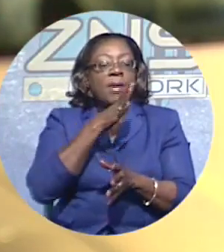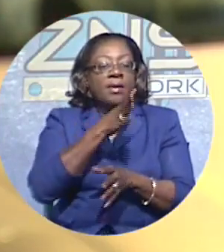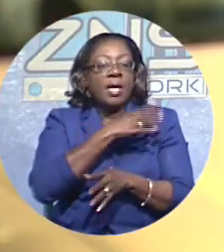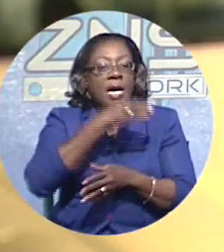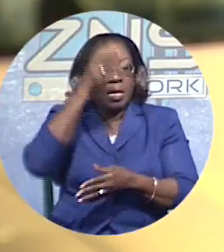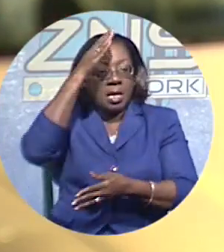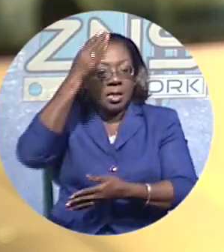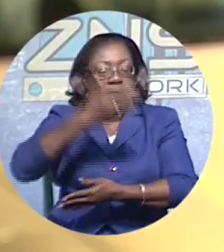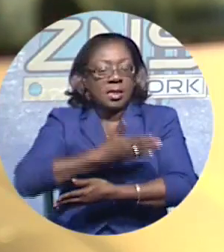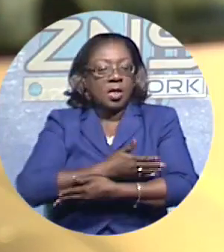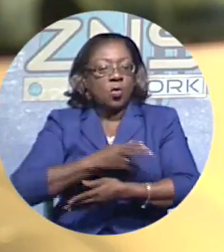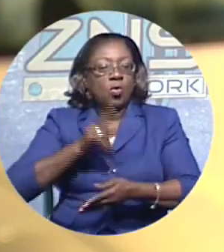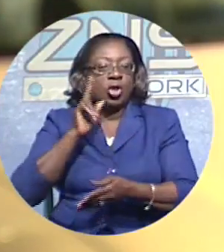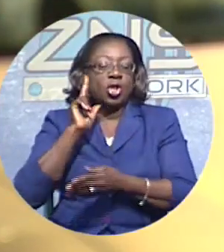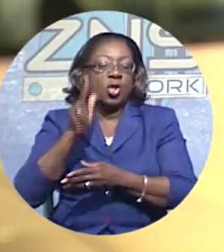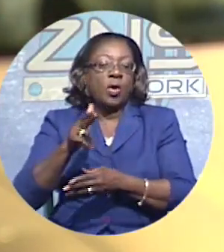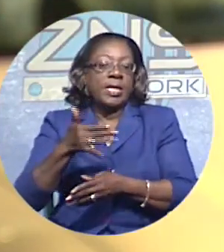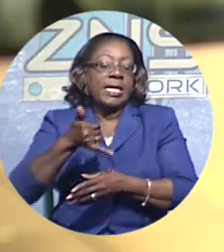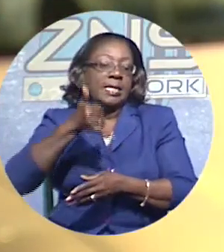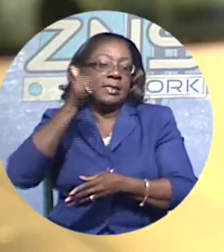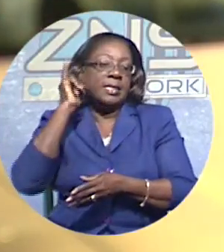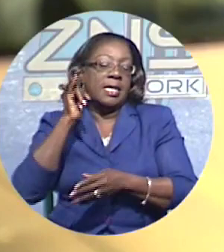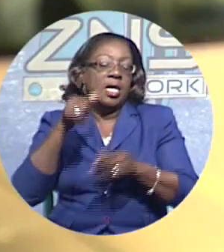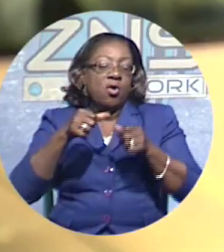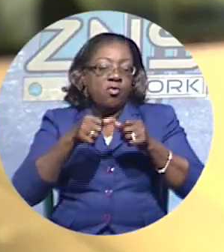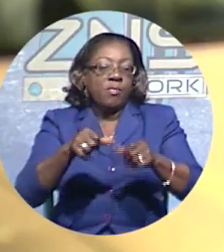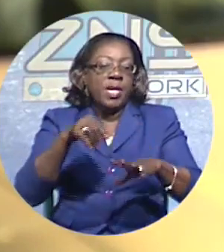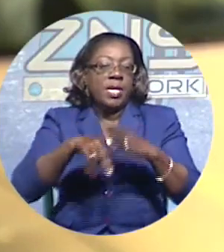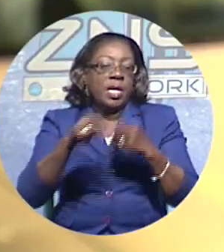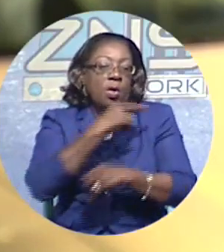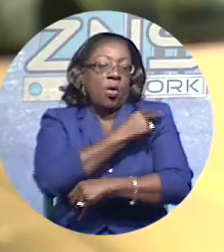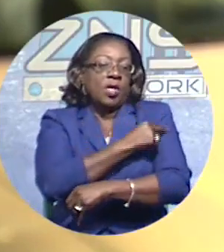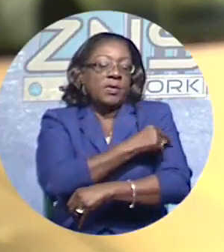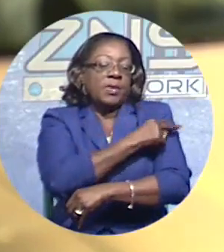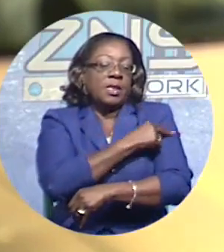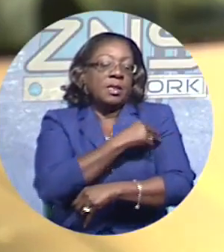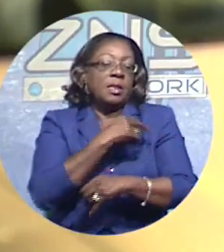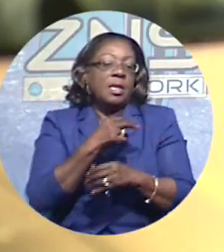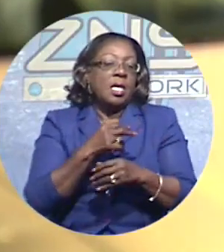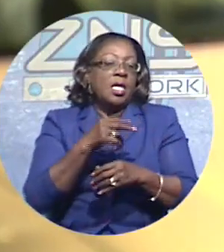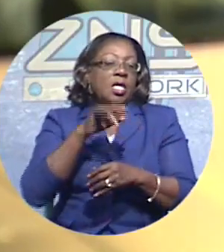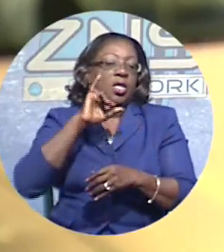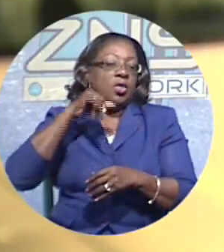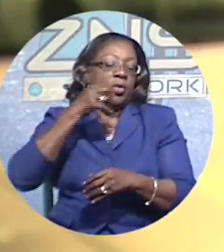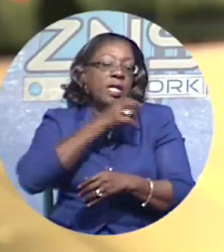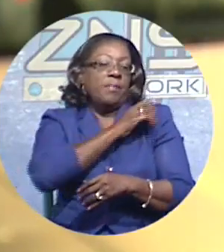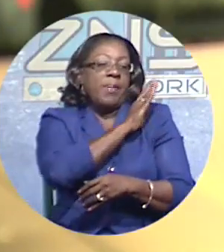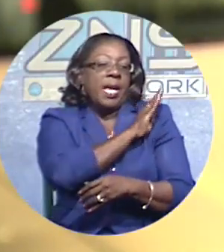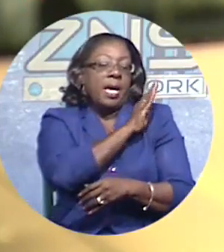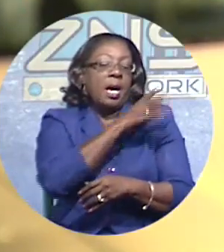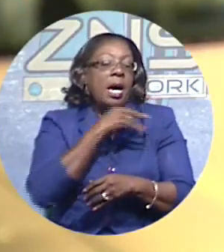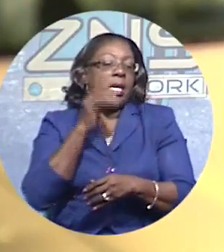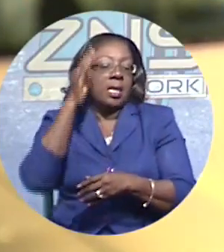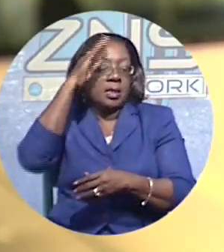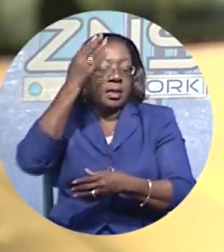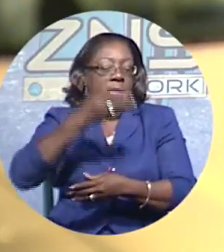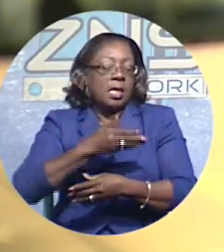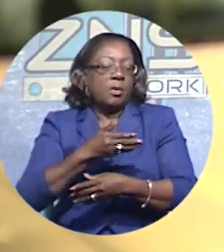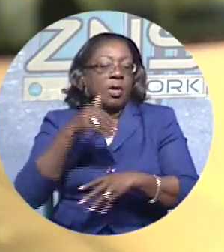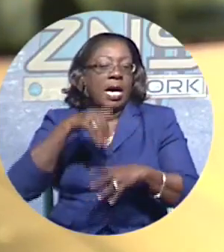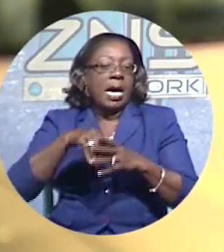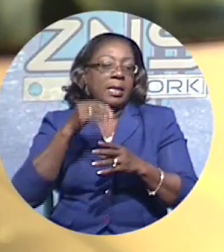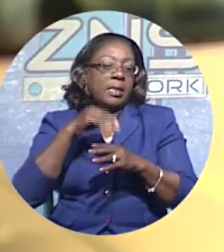yesterday remain in hospital tonight in serious condition. Judith Blair and her son Marvin were at their home in Blue Hill Heights when gunmen